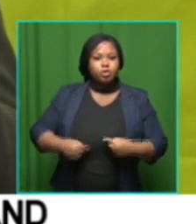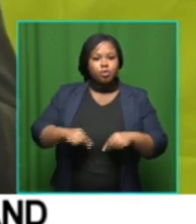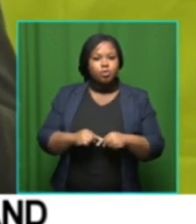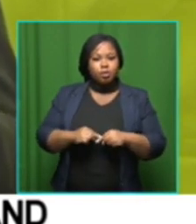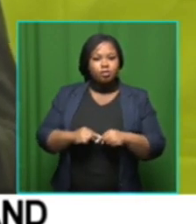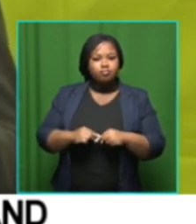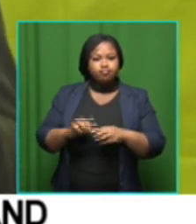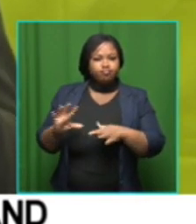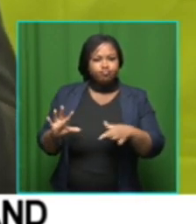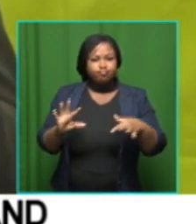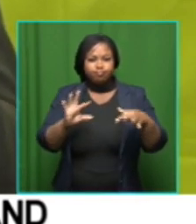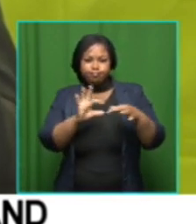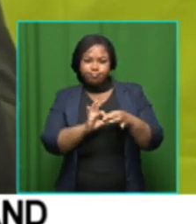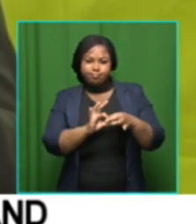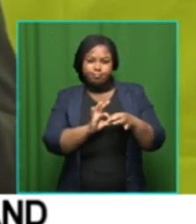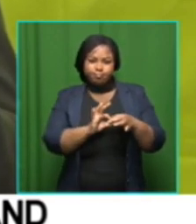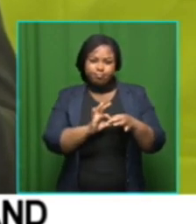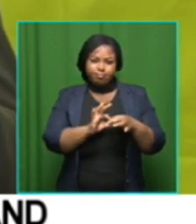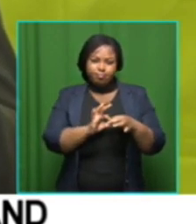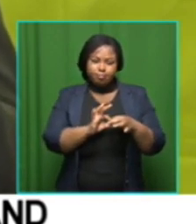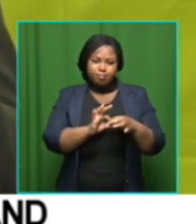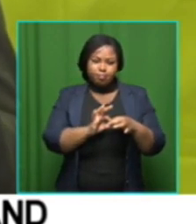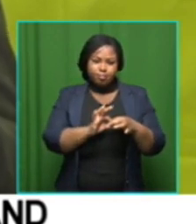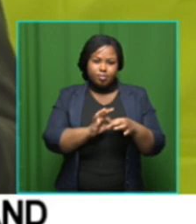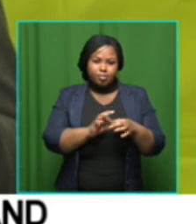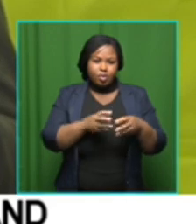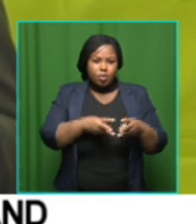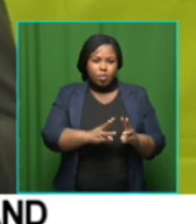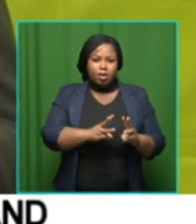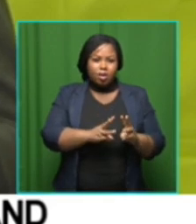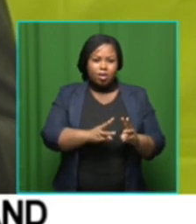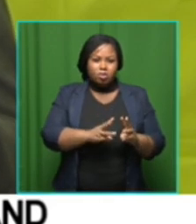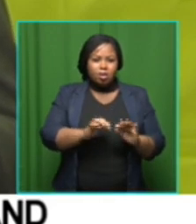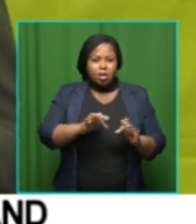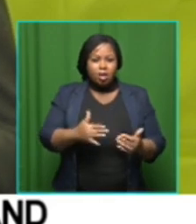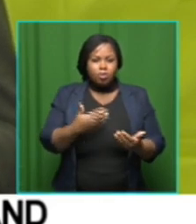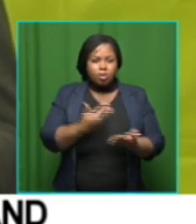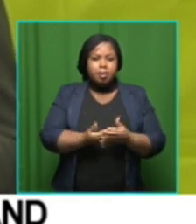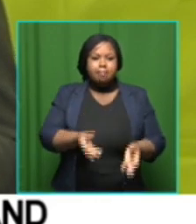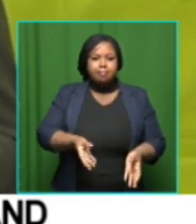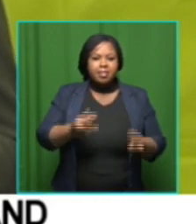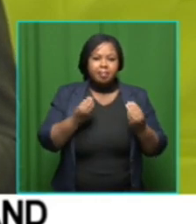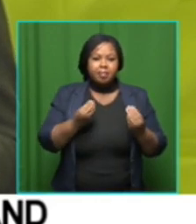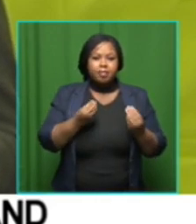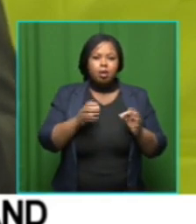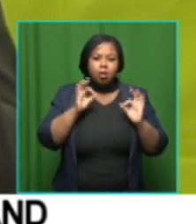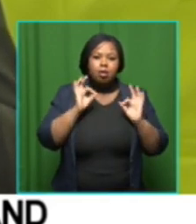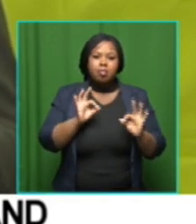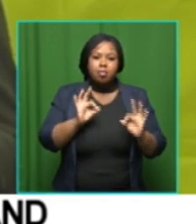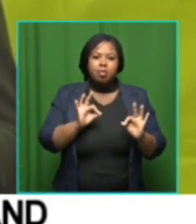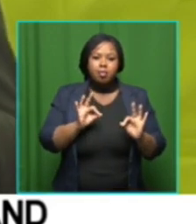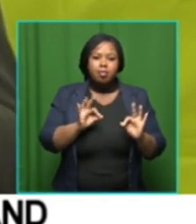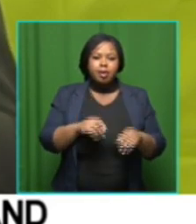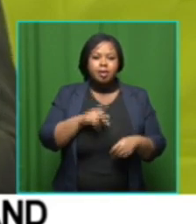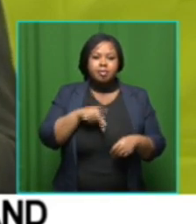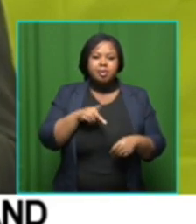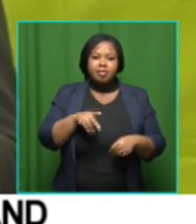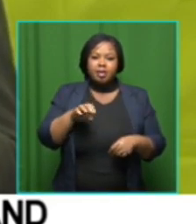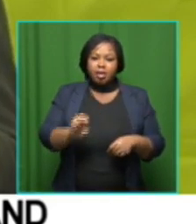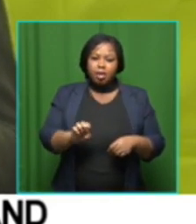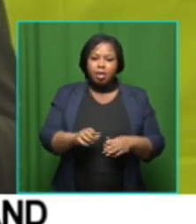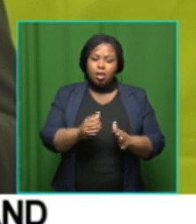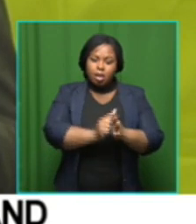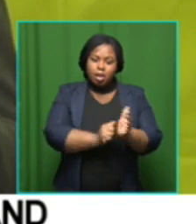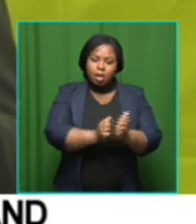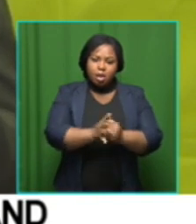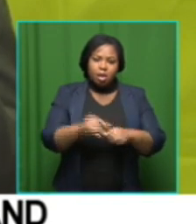up with the acquisition of proper protective, personal protective equipment to make sure that it's correctly